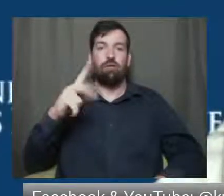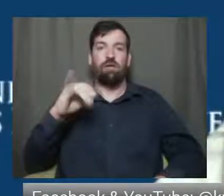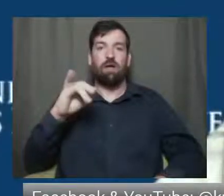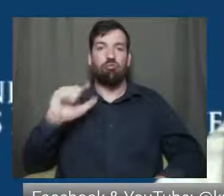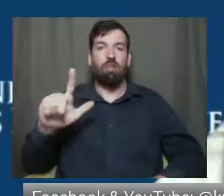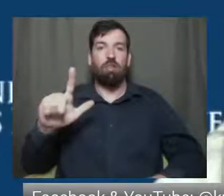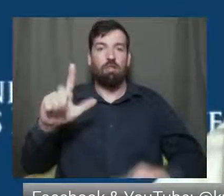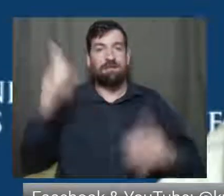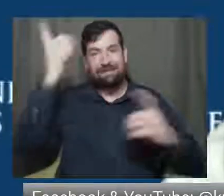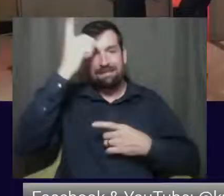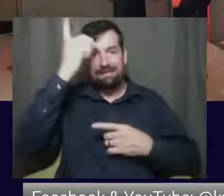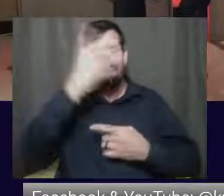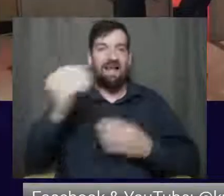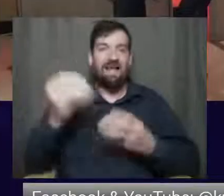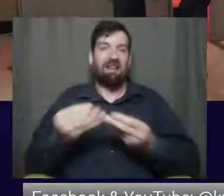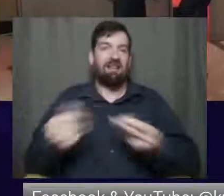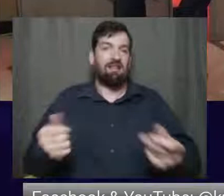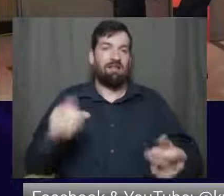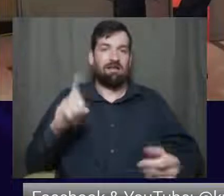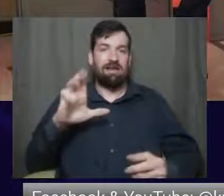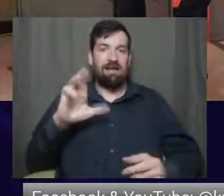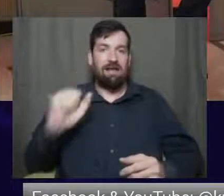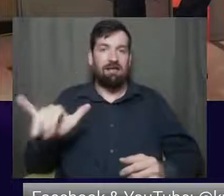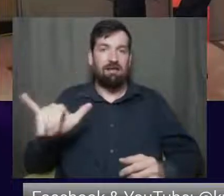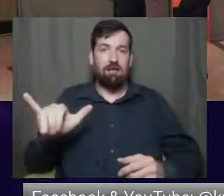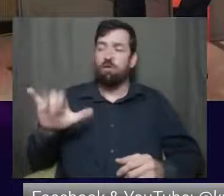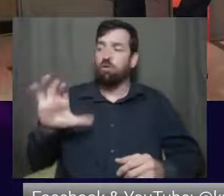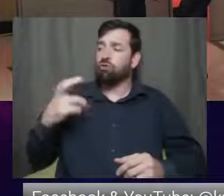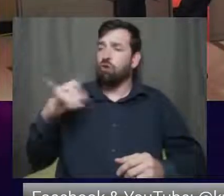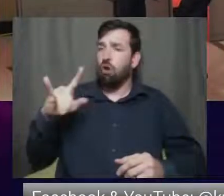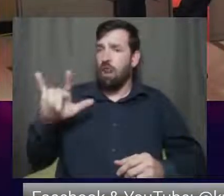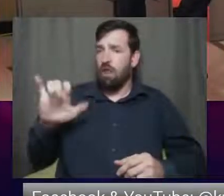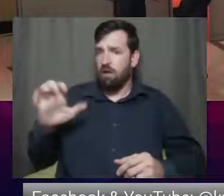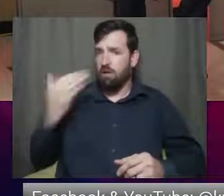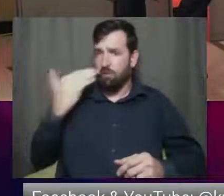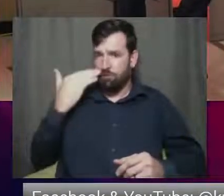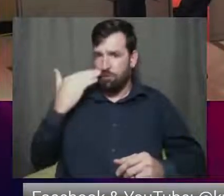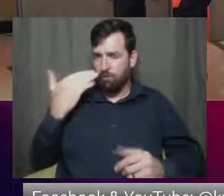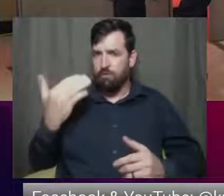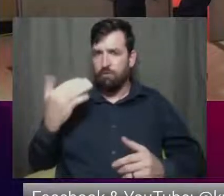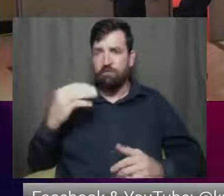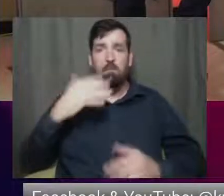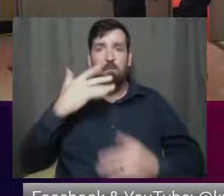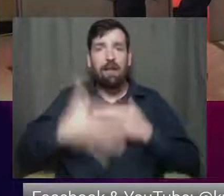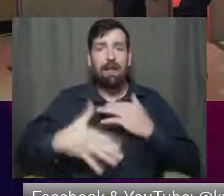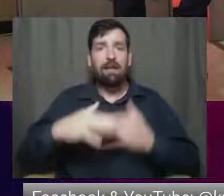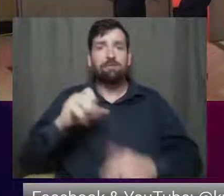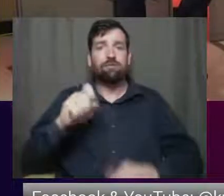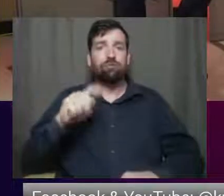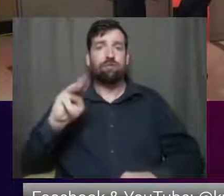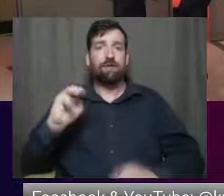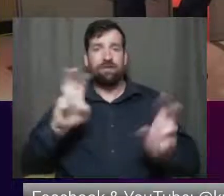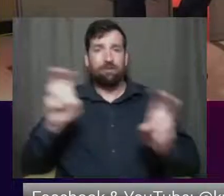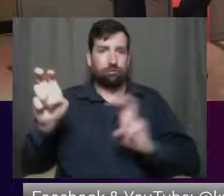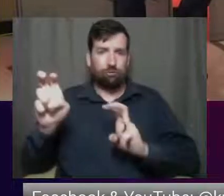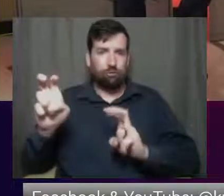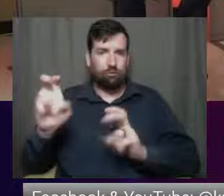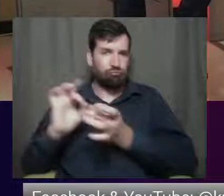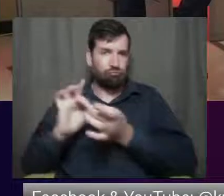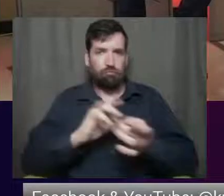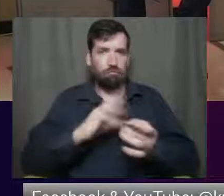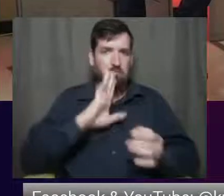decay. Charlie wants to know, we talked about bloodstream issues with bad teeth, but what